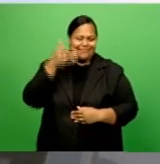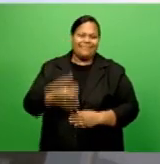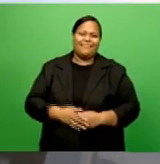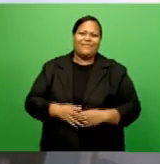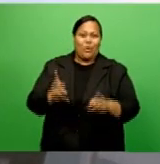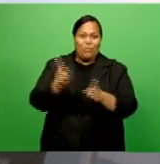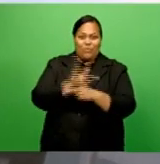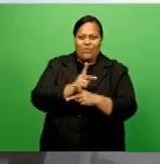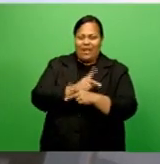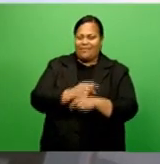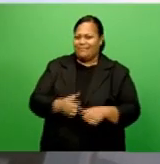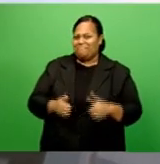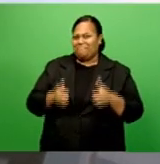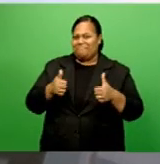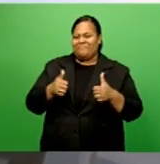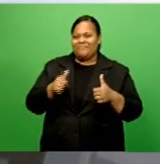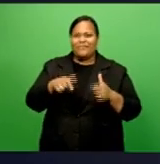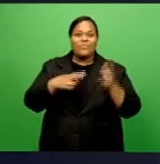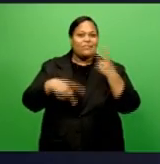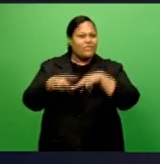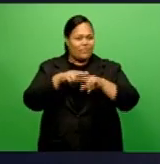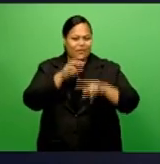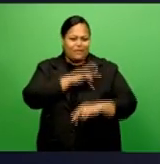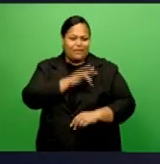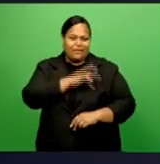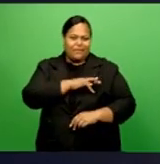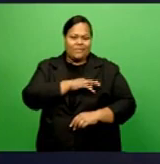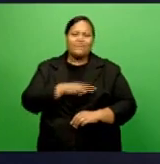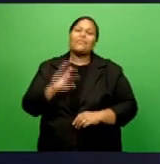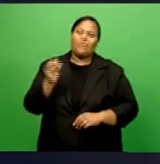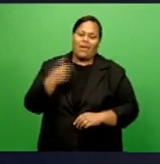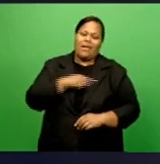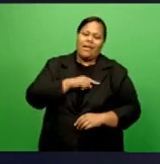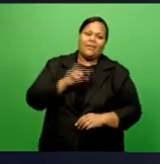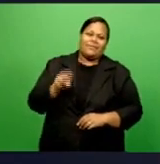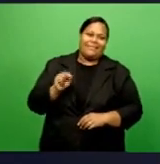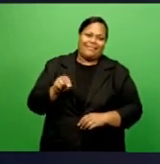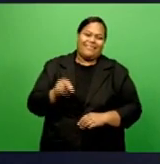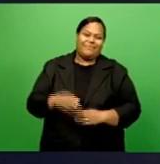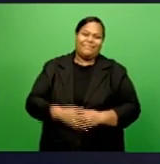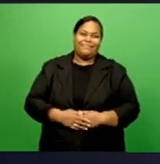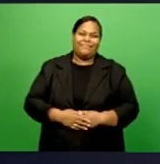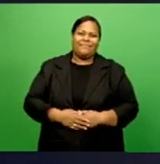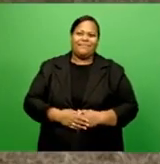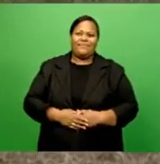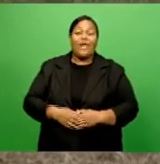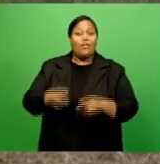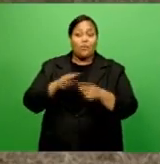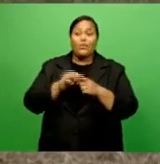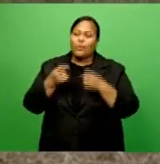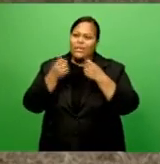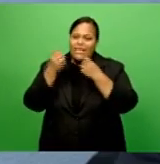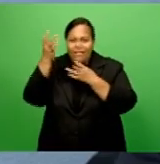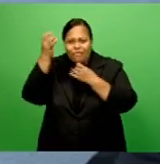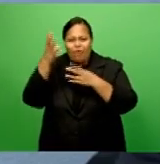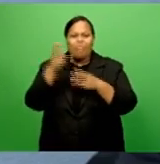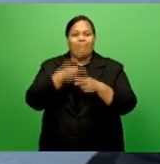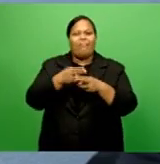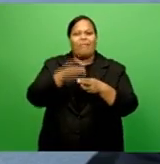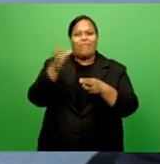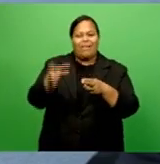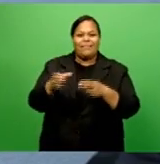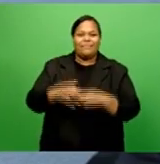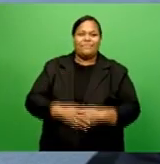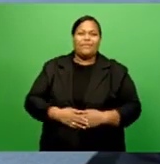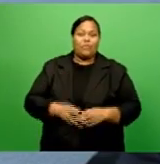premium sugar for Fiji than it is already. So I think that's the message that needs to go out to the farmers. Fiji sugar has